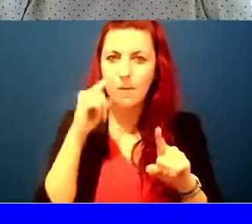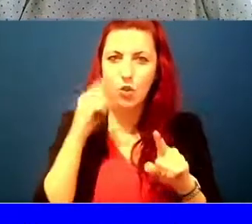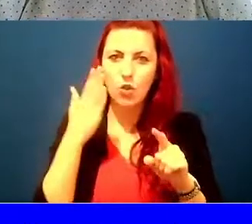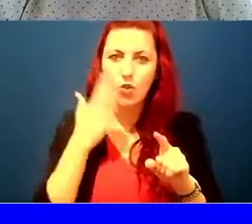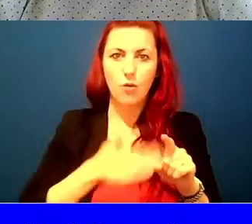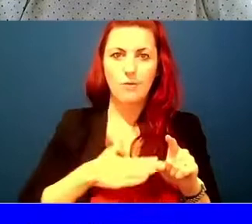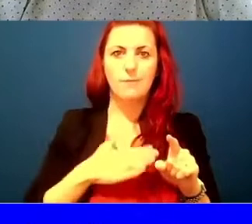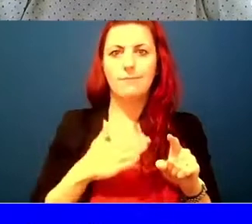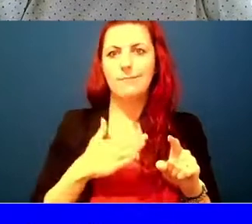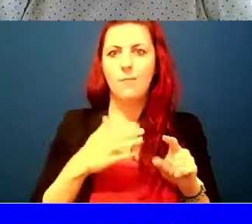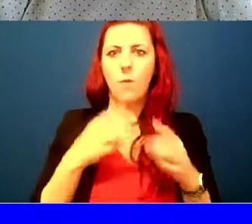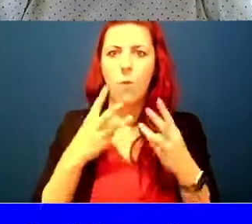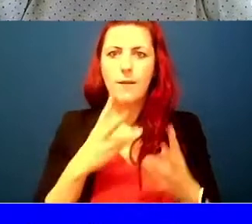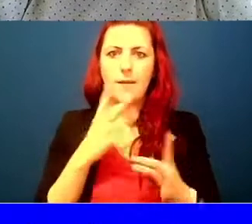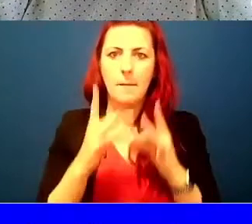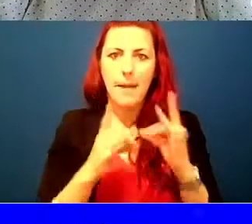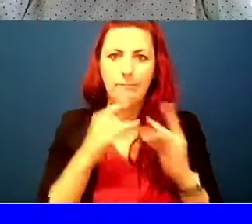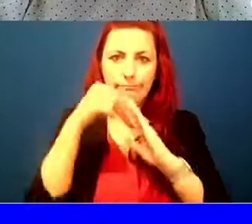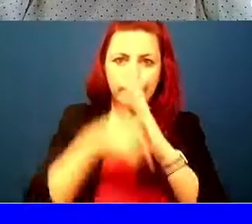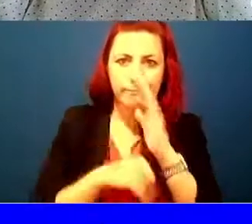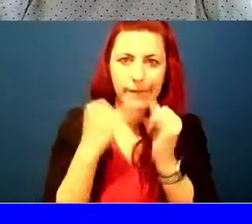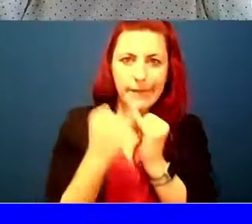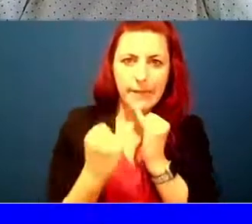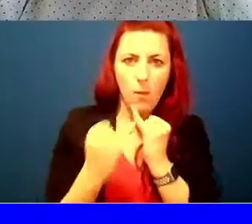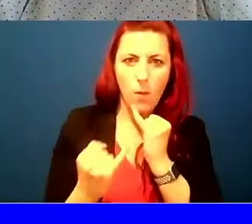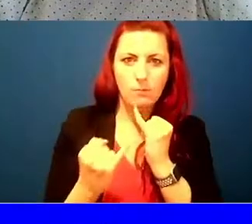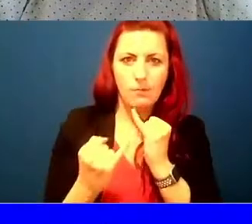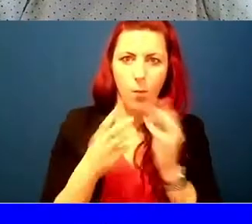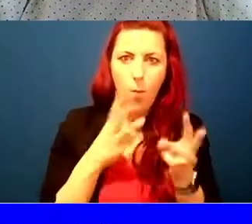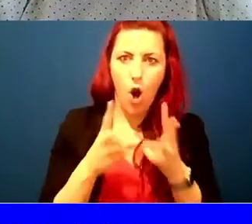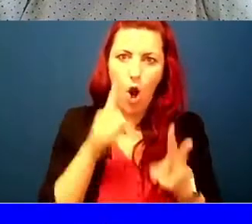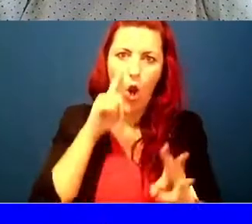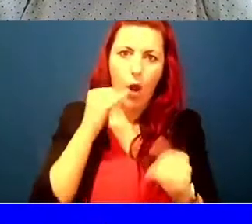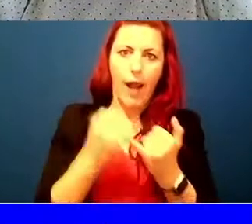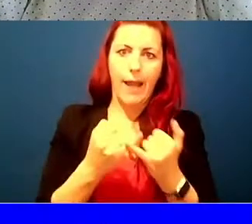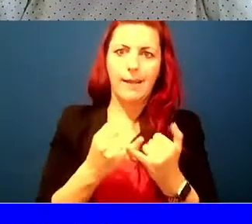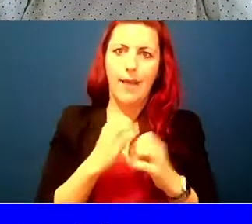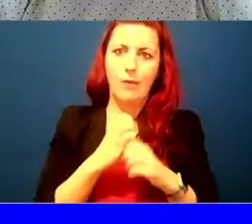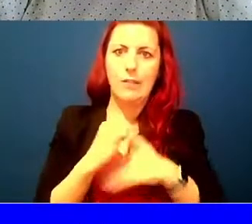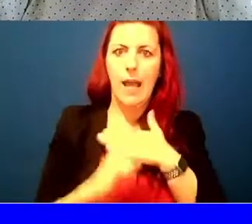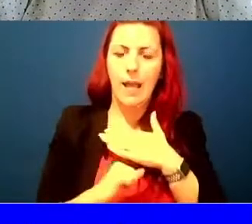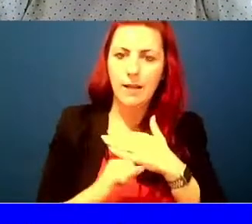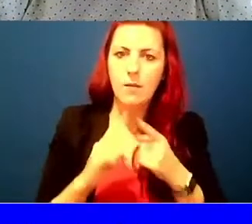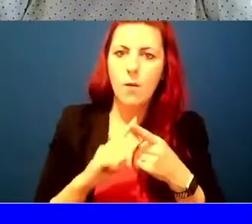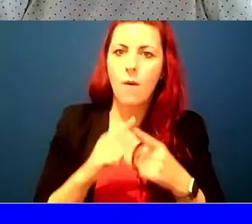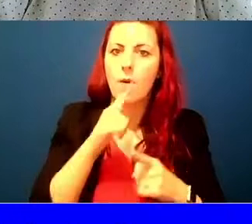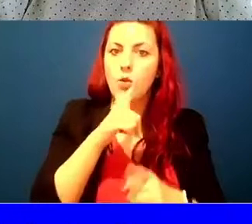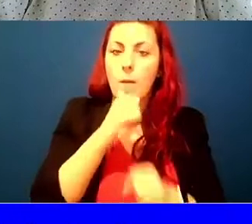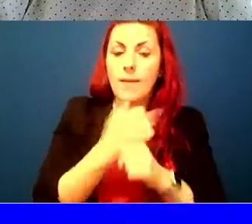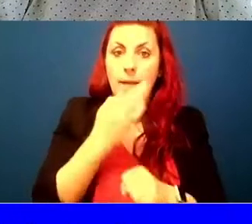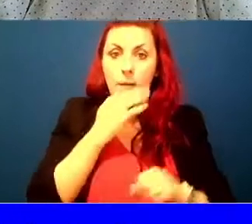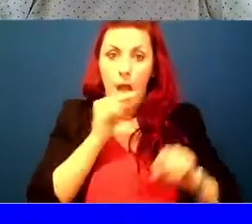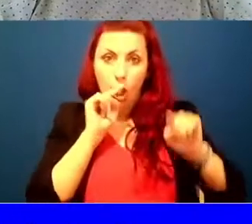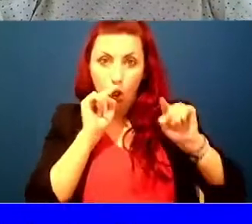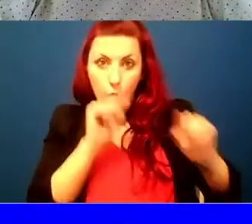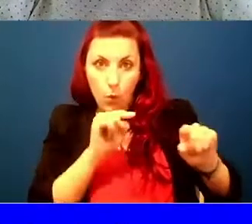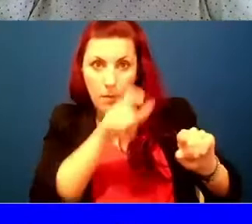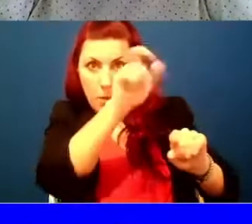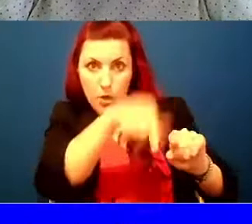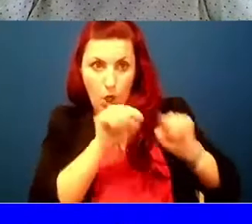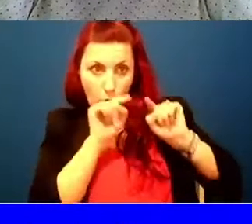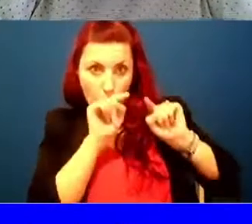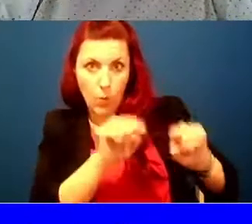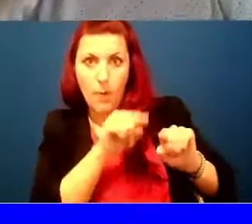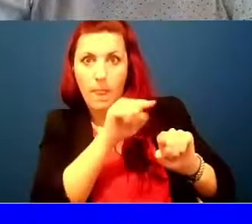to the nitty gritty of what the work actually looks like. So first of all, I'm going to talk about some people who've been accused of crimes. If you could move